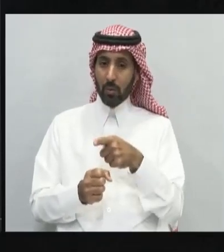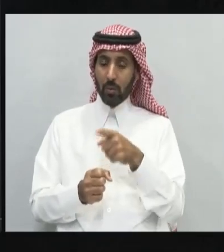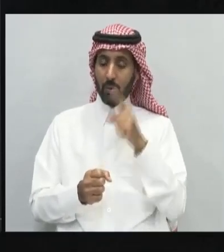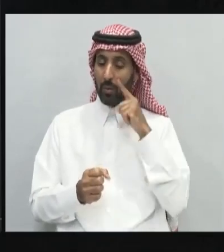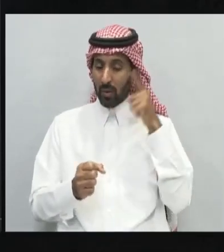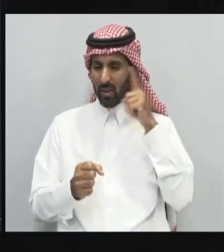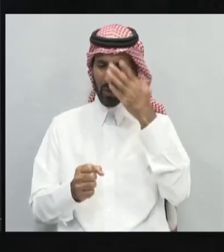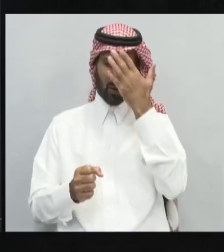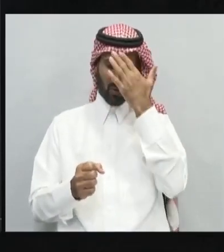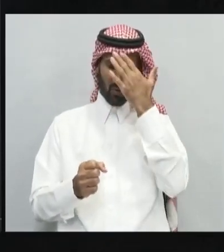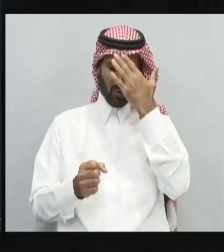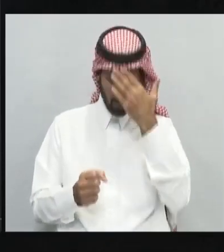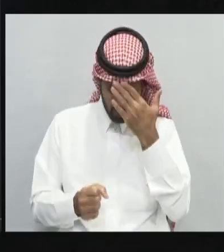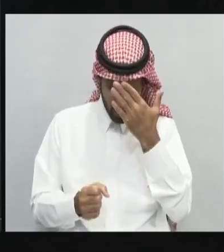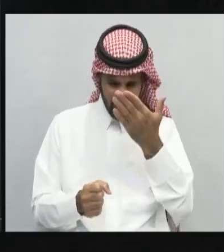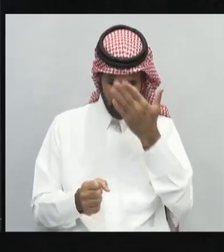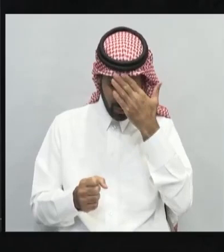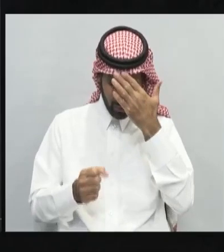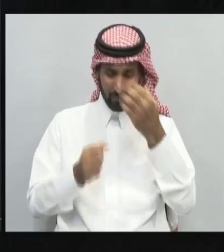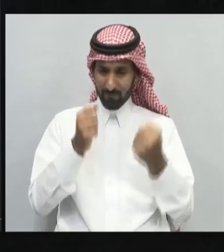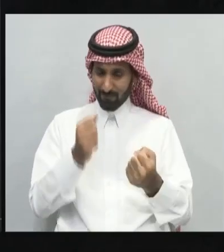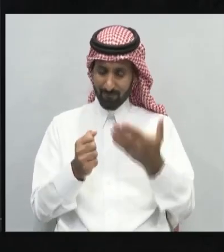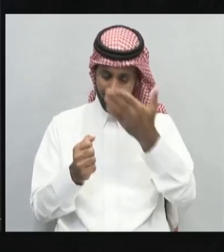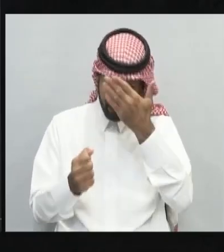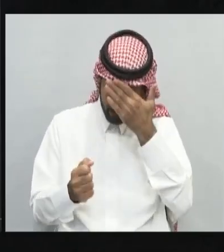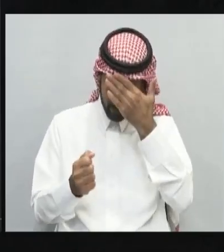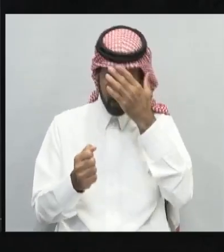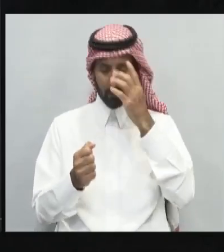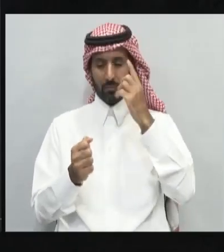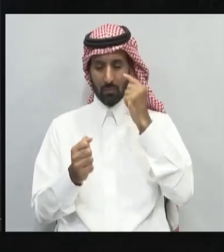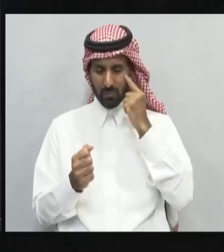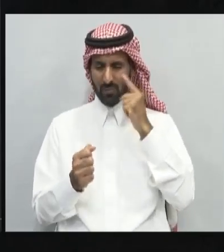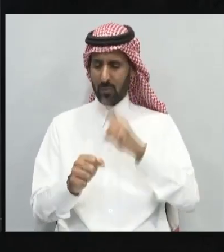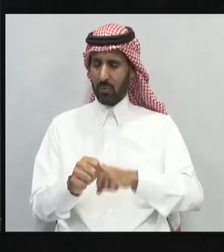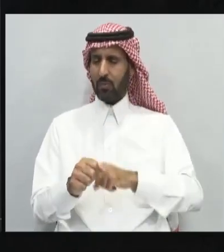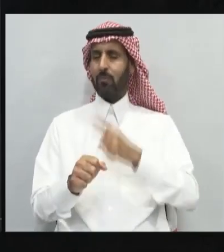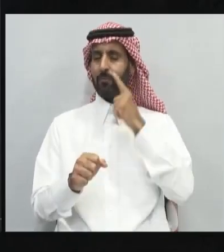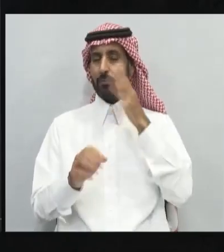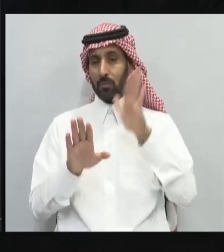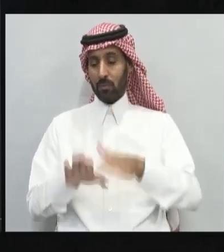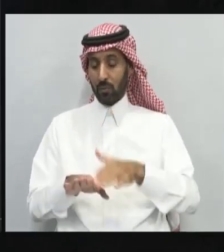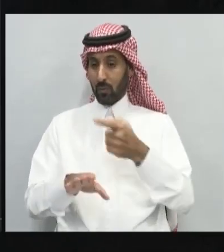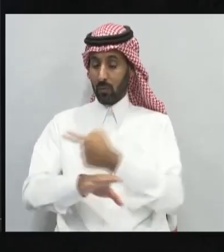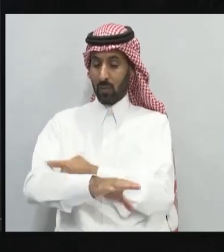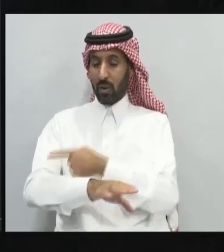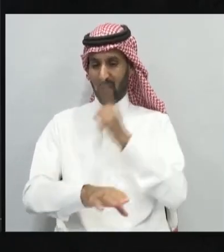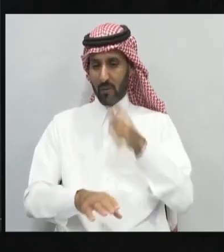He hit his face on the dashboard and was unconscious for some time. He will stay in the hospital for a few